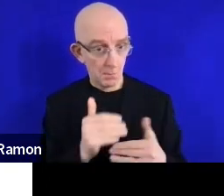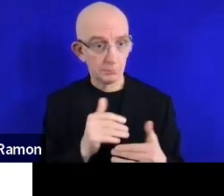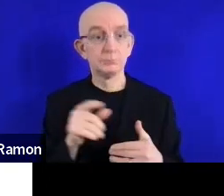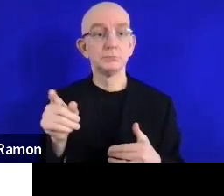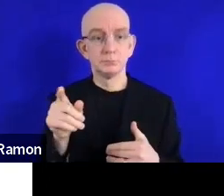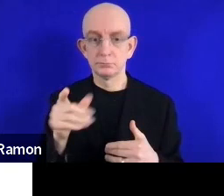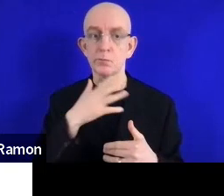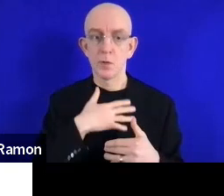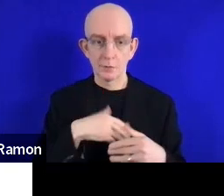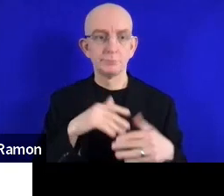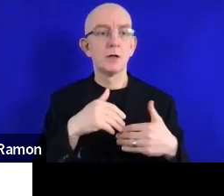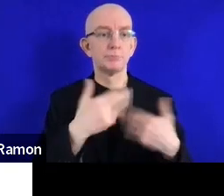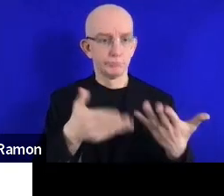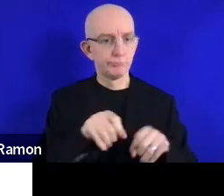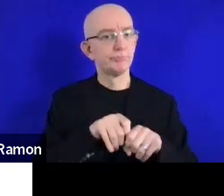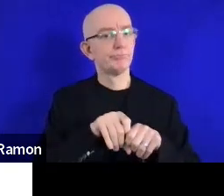the country,